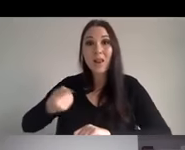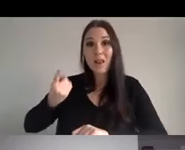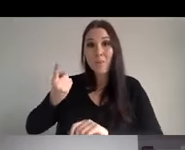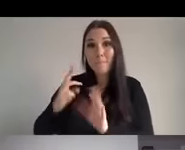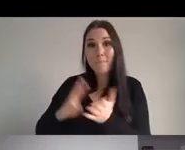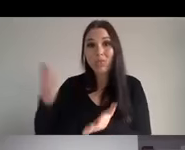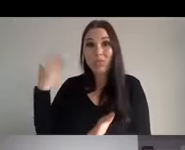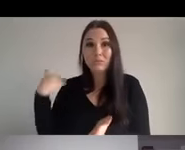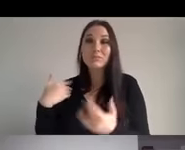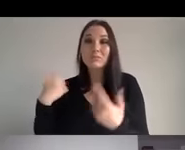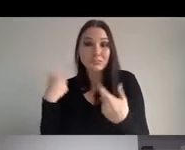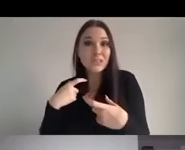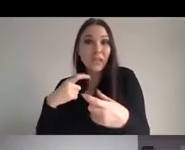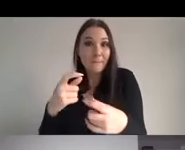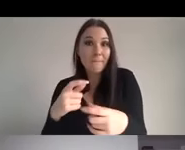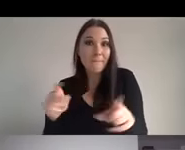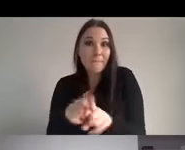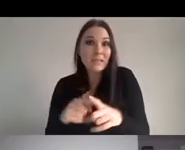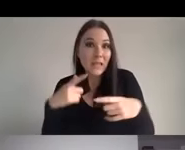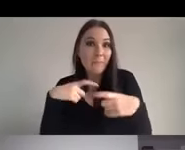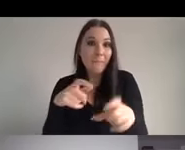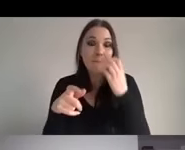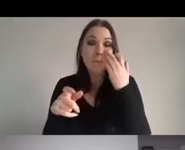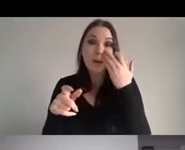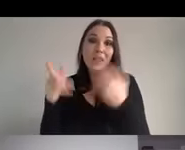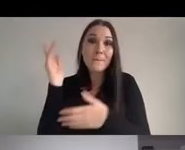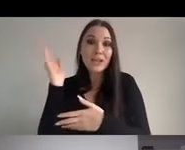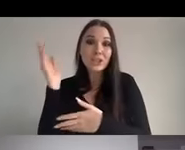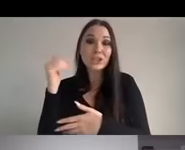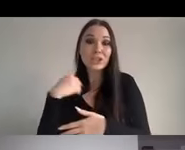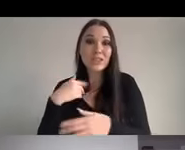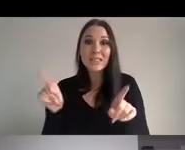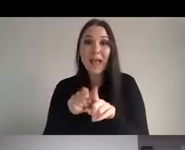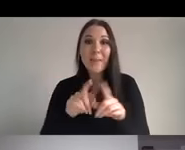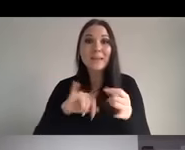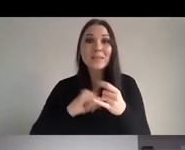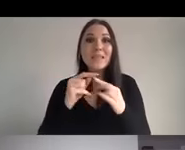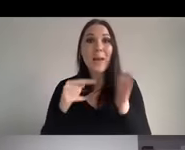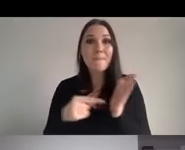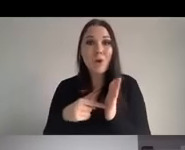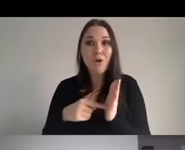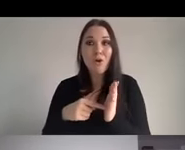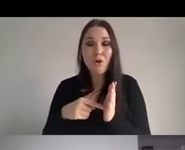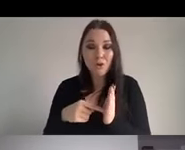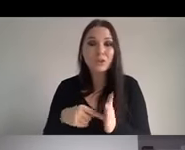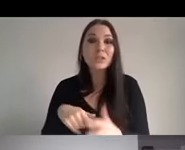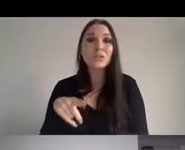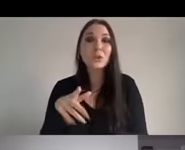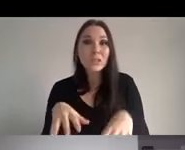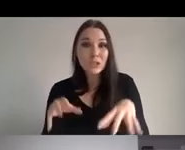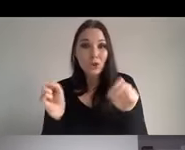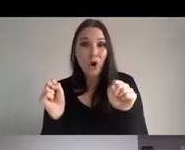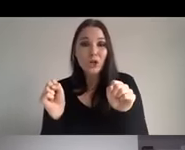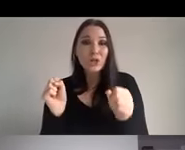kind of like stabilized, and the pitch deck that I've got now is the same that it was in September. We started out